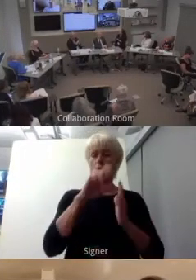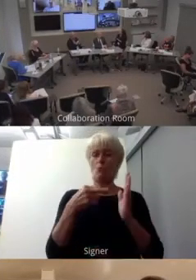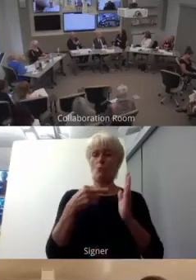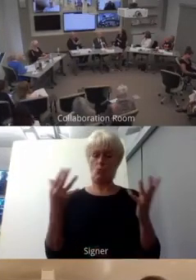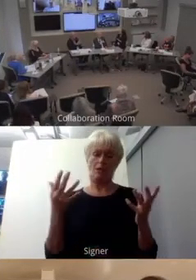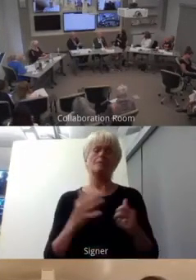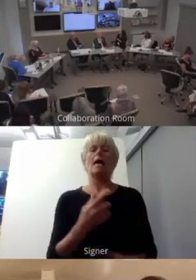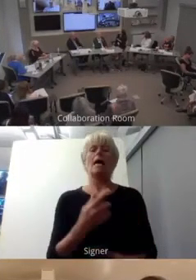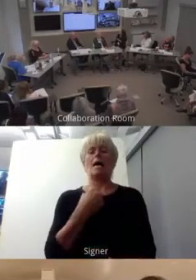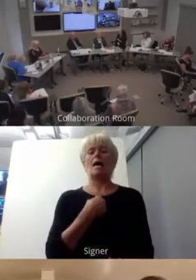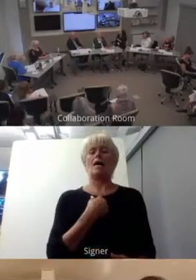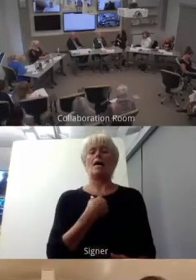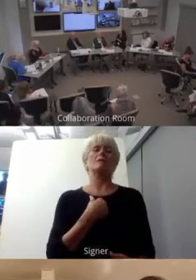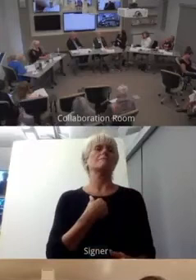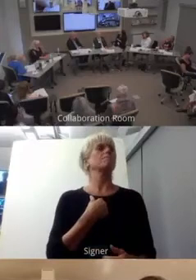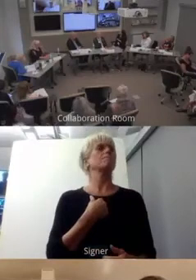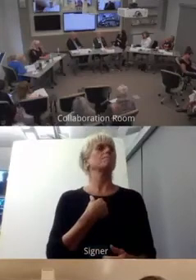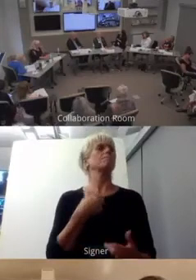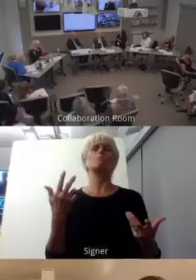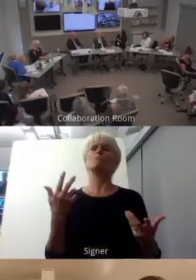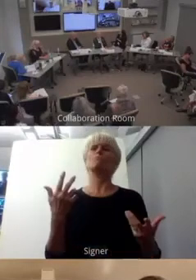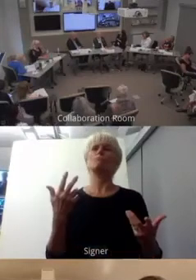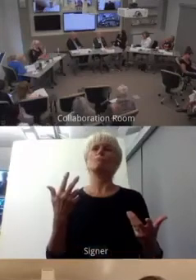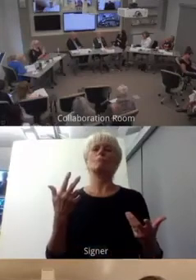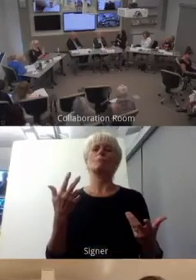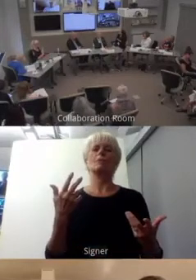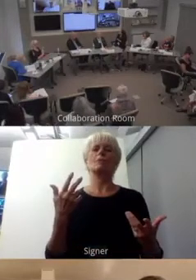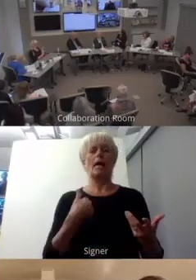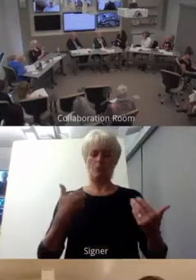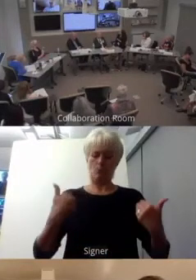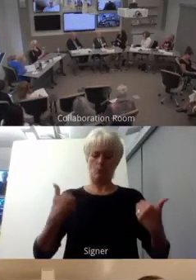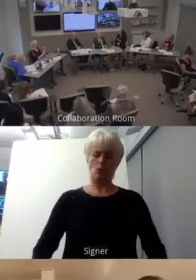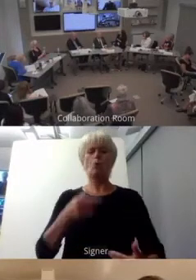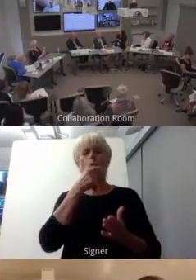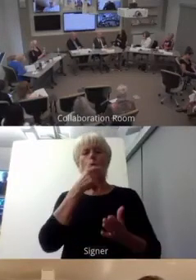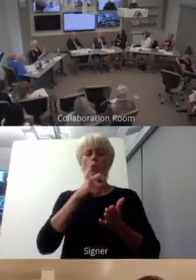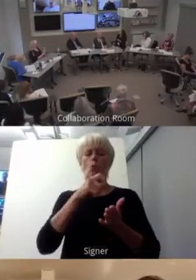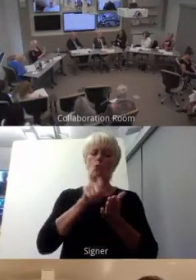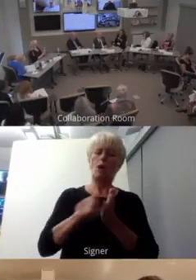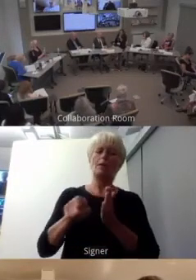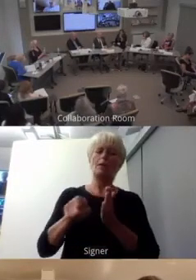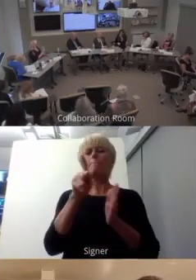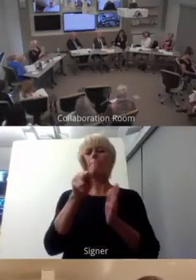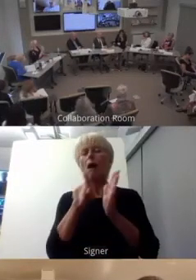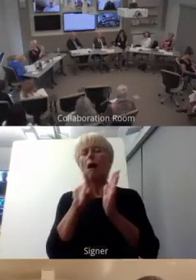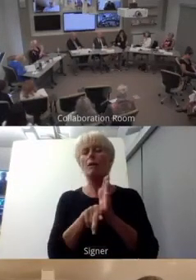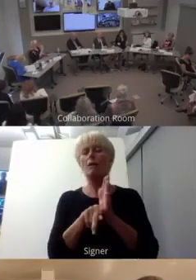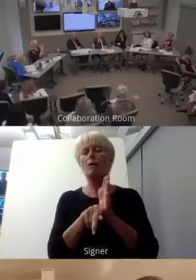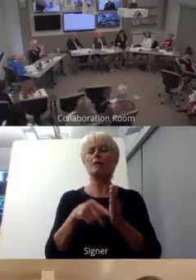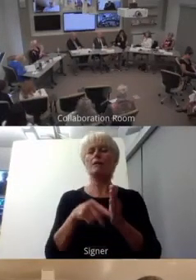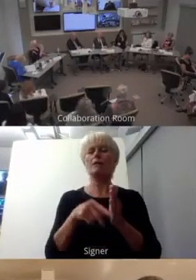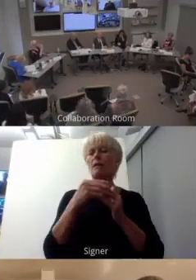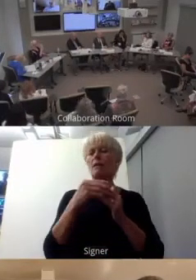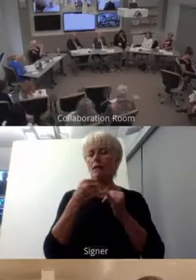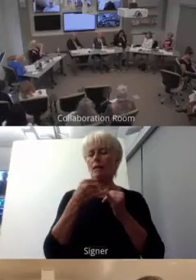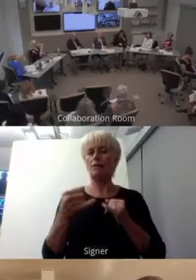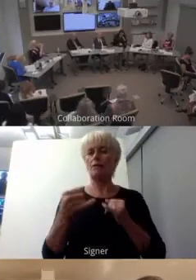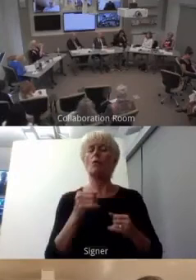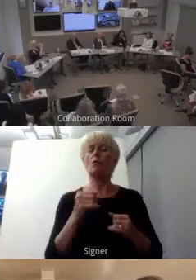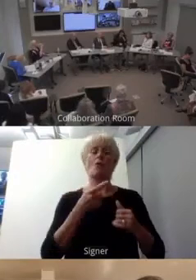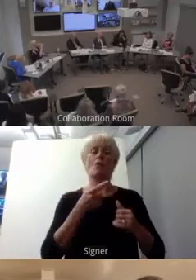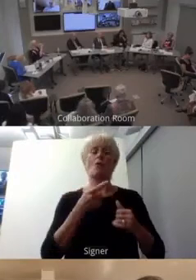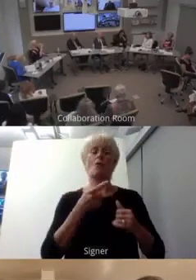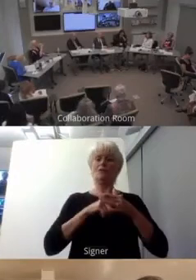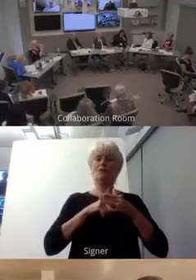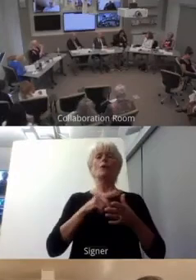person who writes the policies, writes the guidelines. So one of our first initiatives was to write purchasing guidelines, because we know